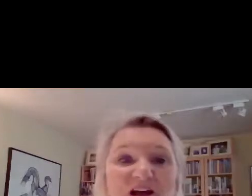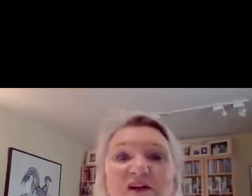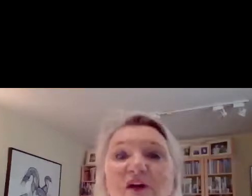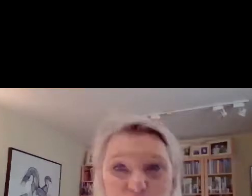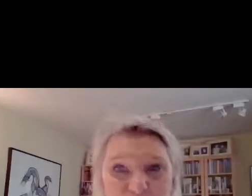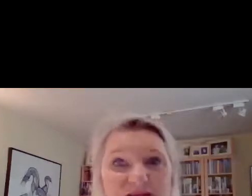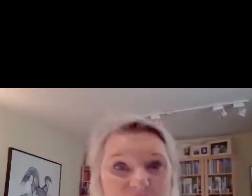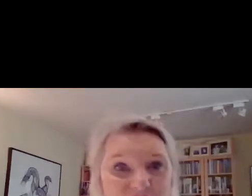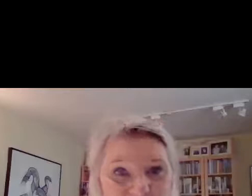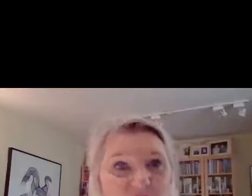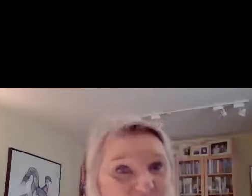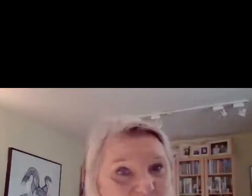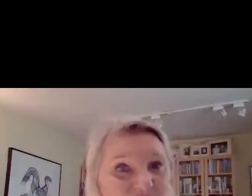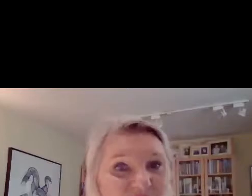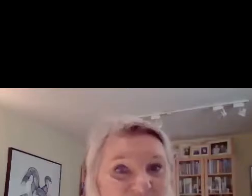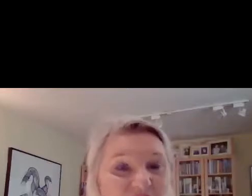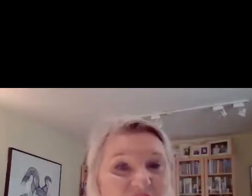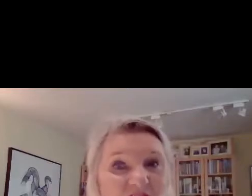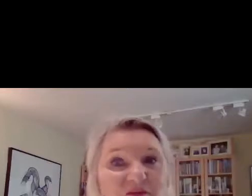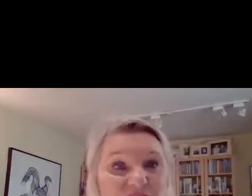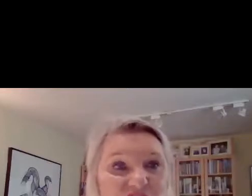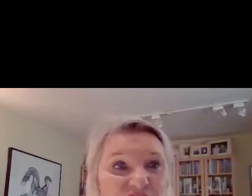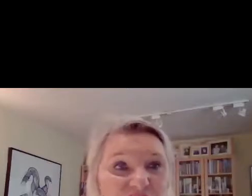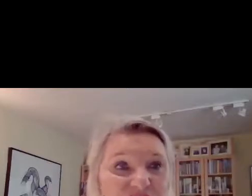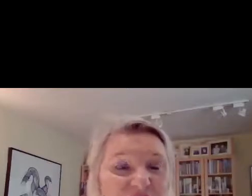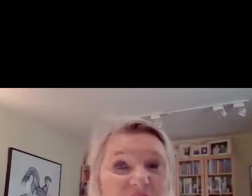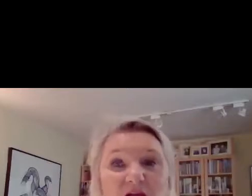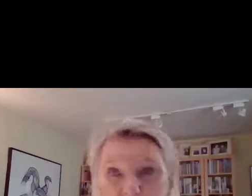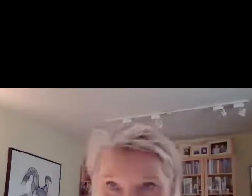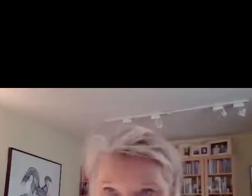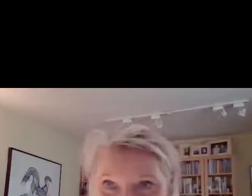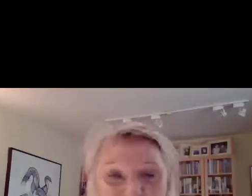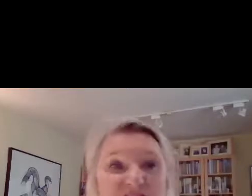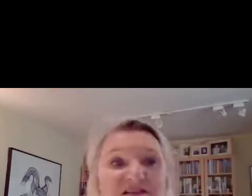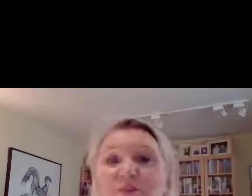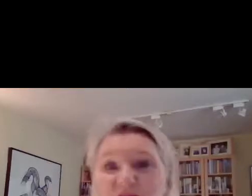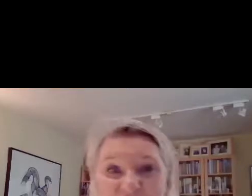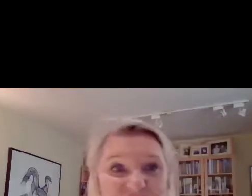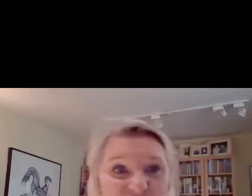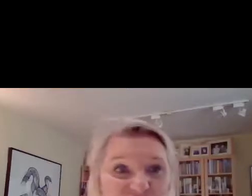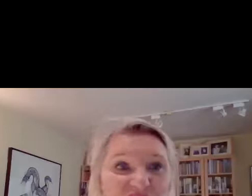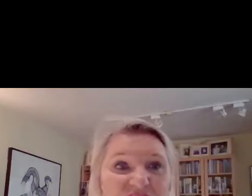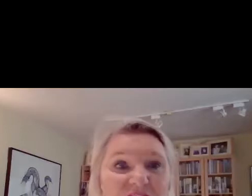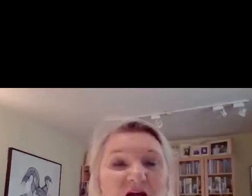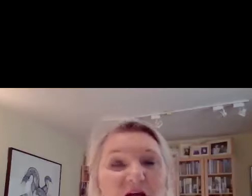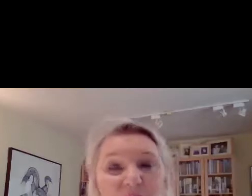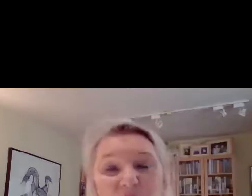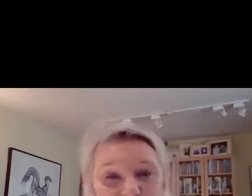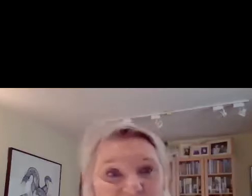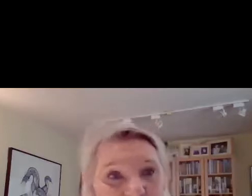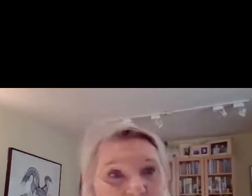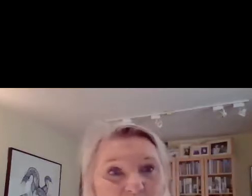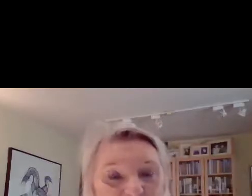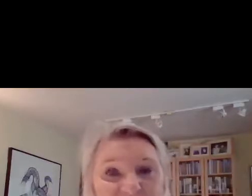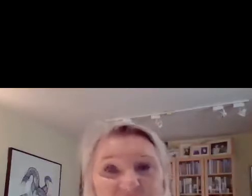suite of COVID-19 response in effort initiatives. Arts Chats is one of these initiatives. We're